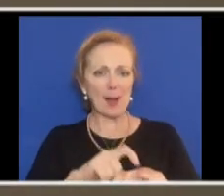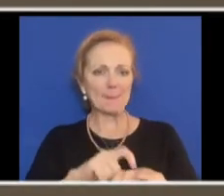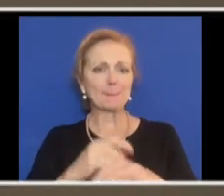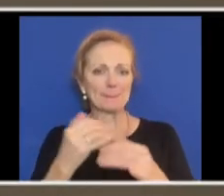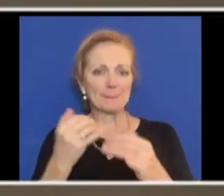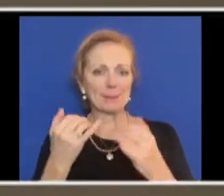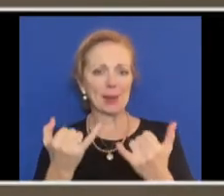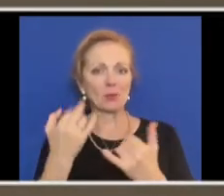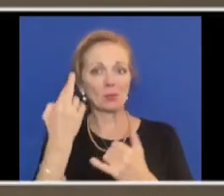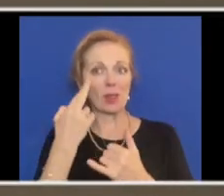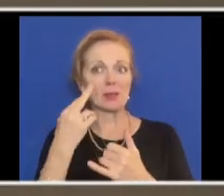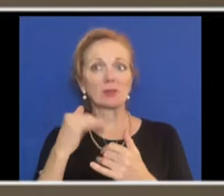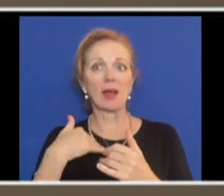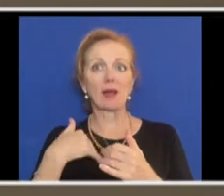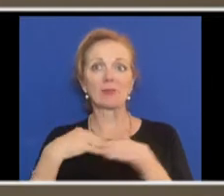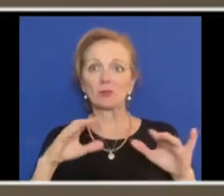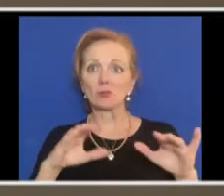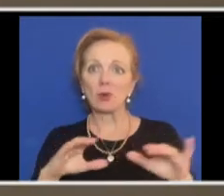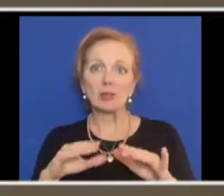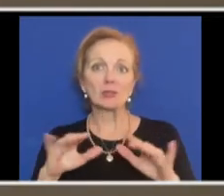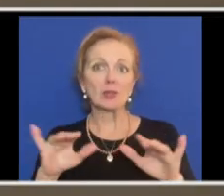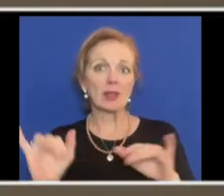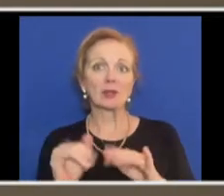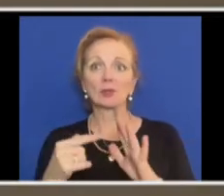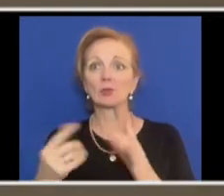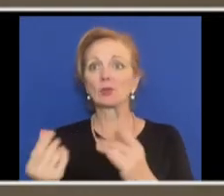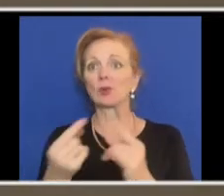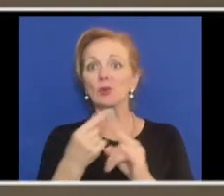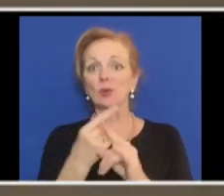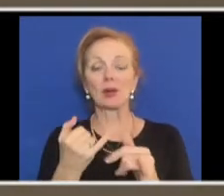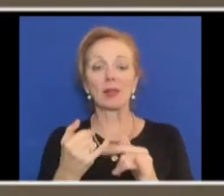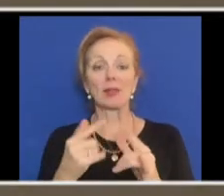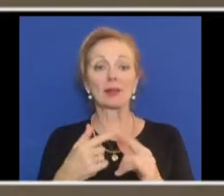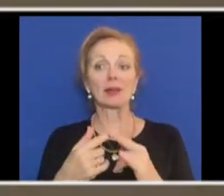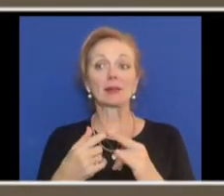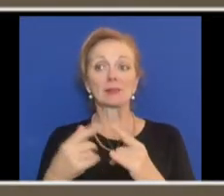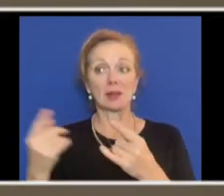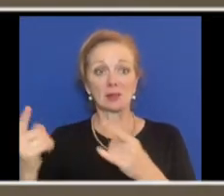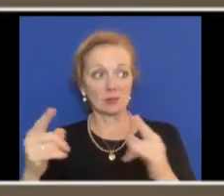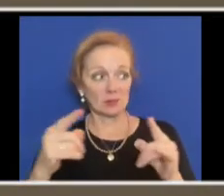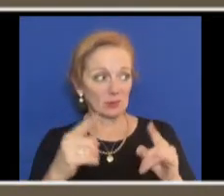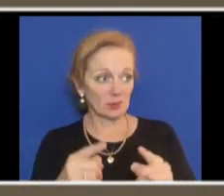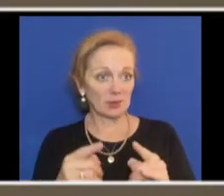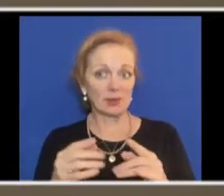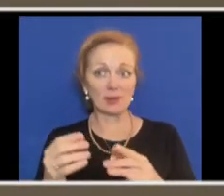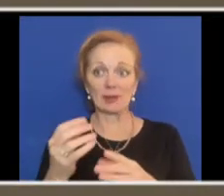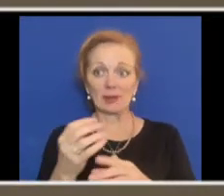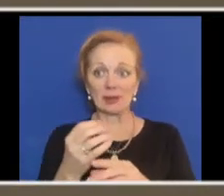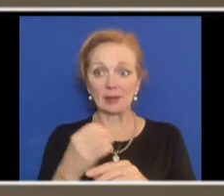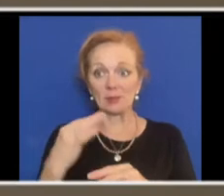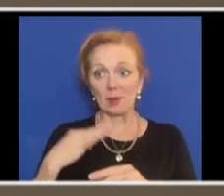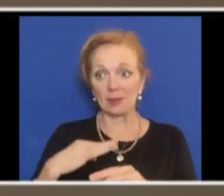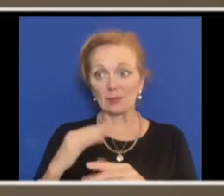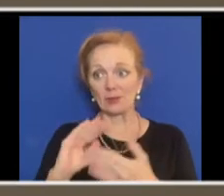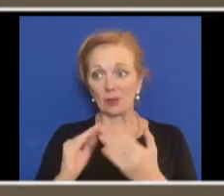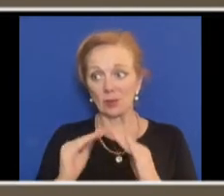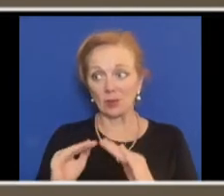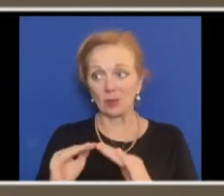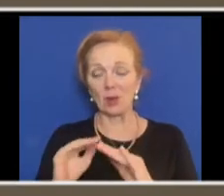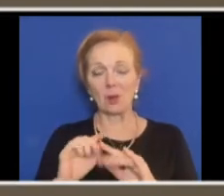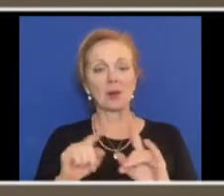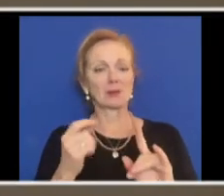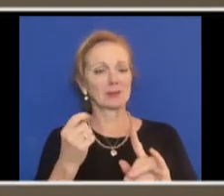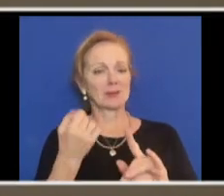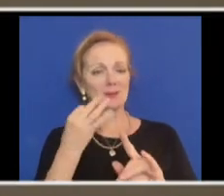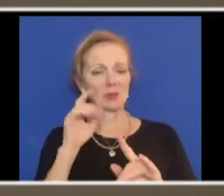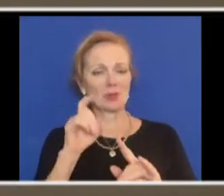a transaction like you're doing right now and you can get concessions and you can get things for the community but if